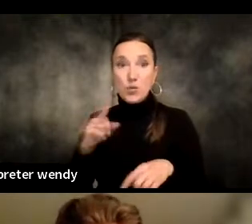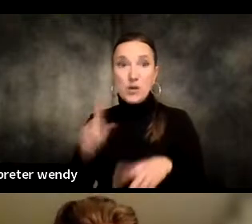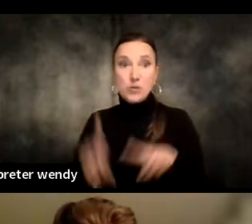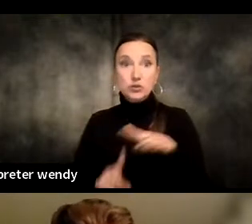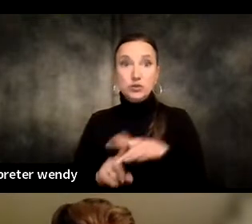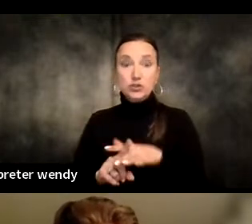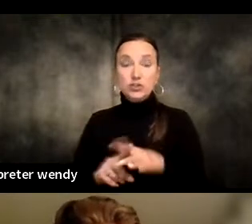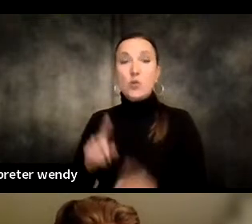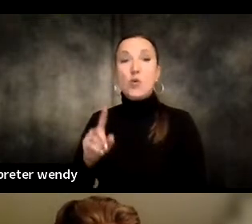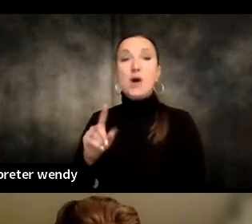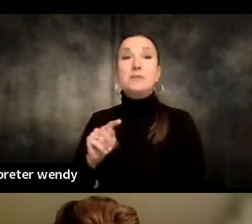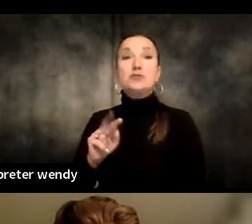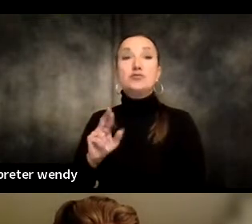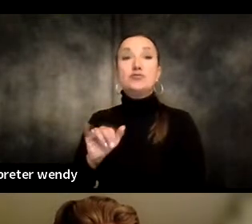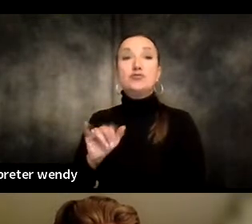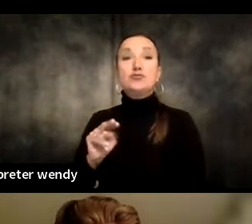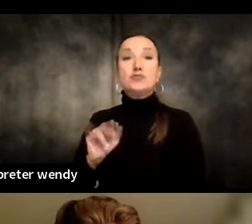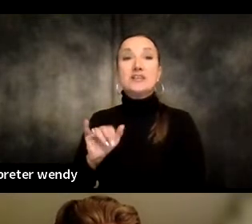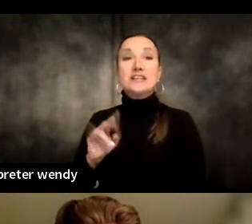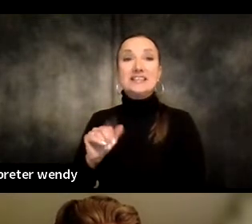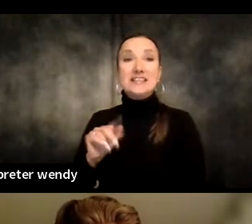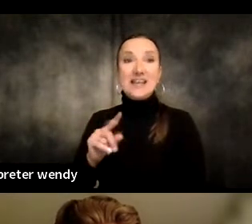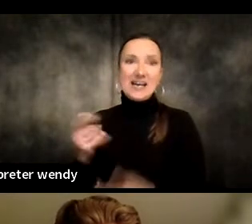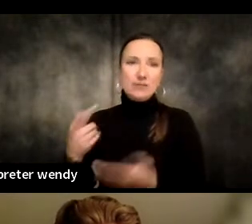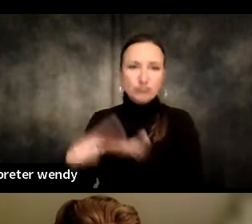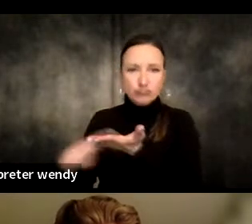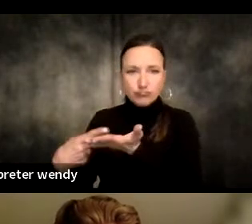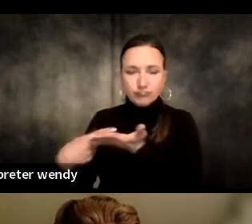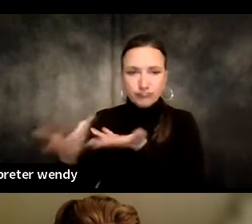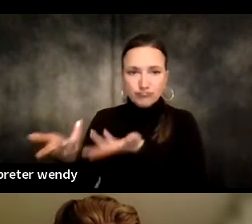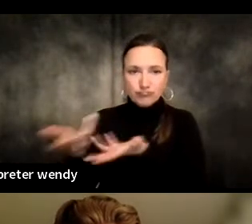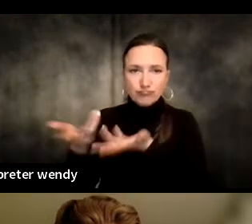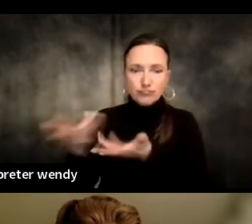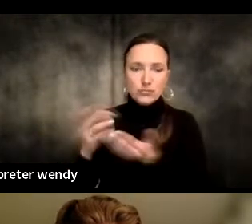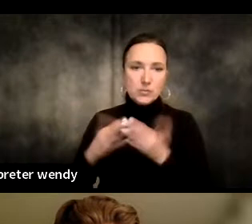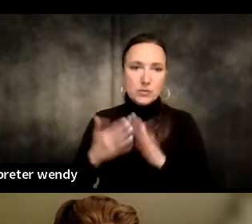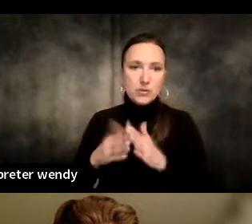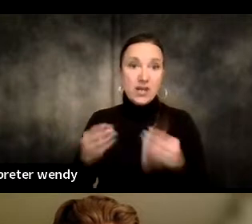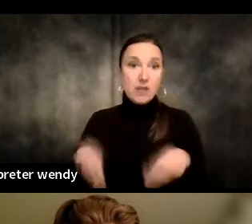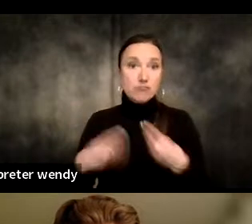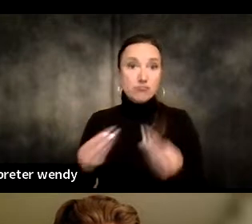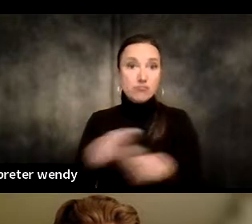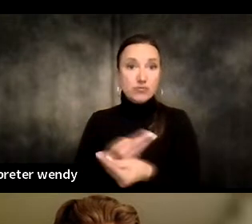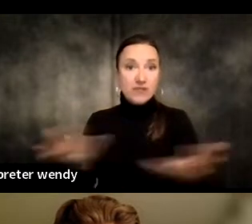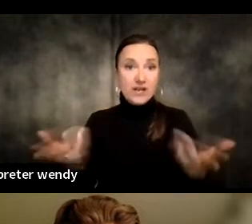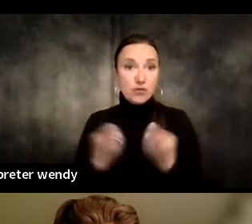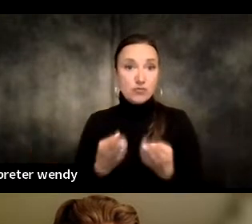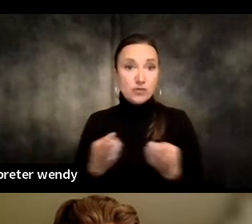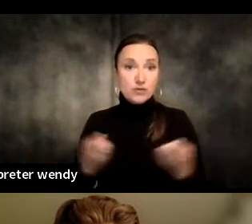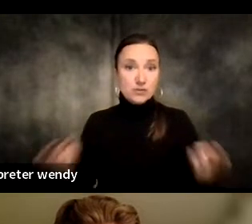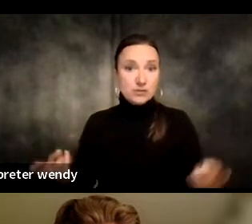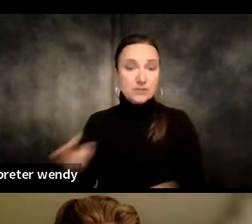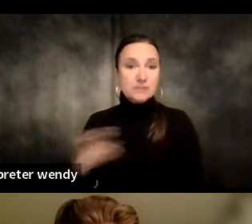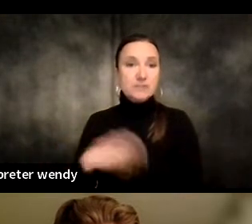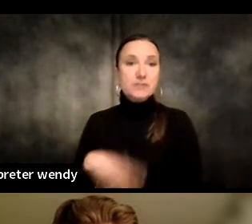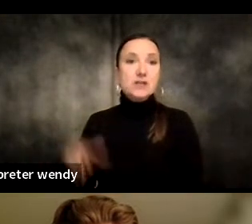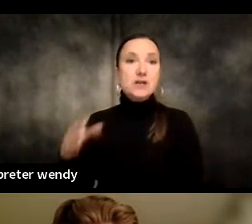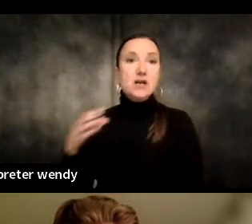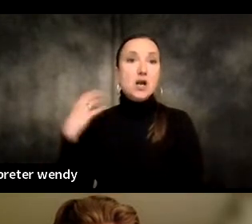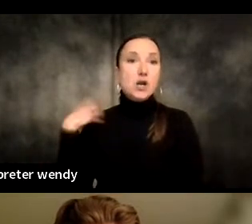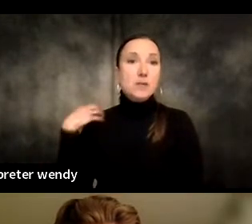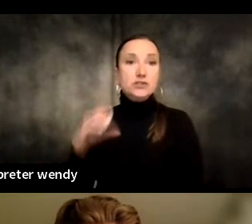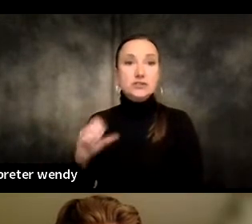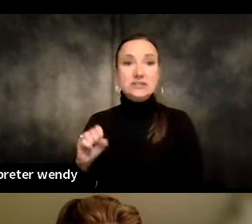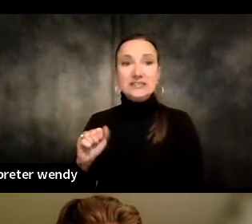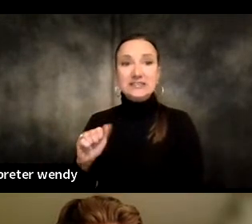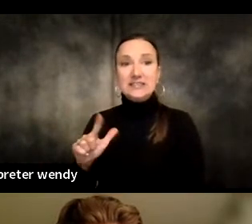12th, speaking to neighbors and hearing their concerns and also providing our resources. Commissioner Salvador will be joining us